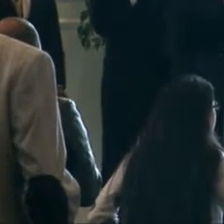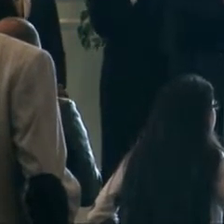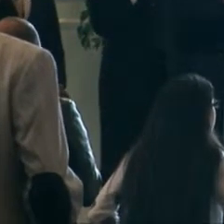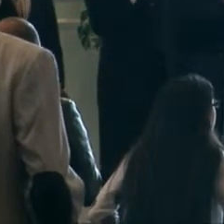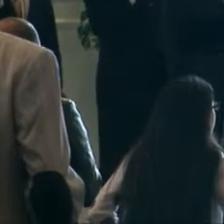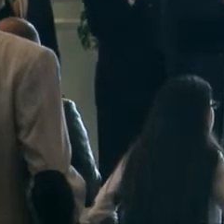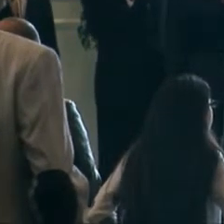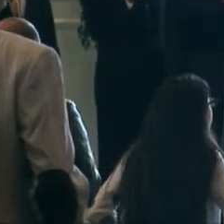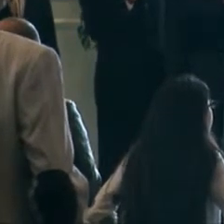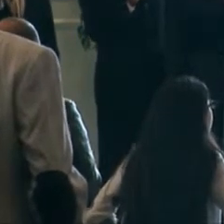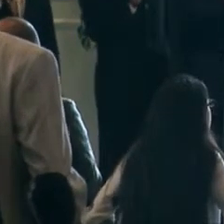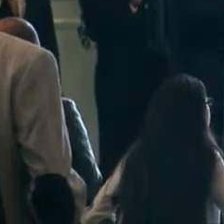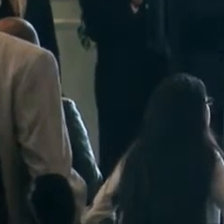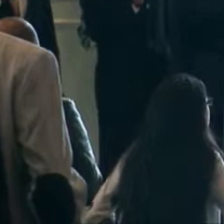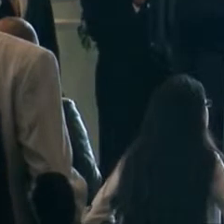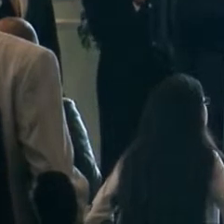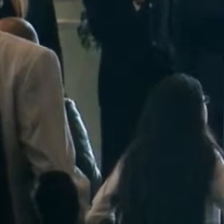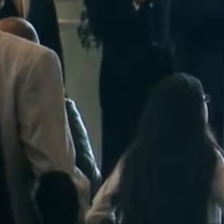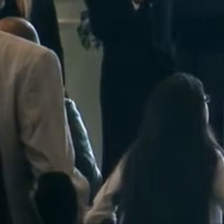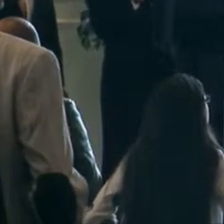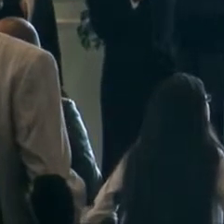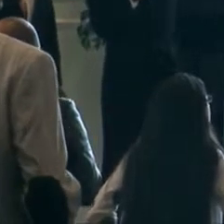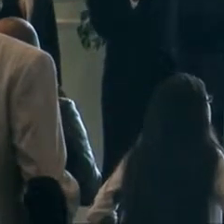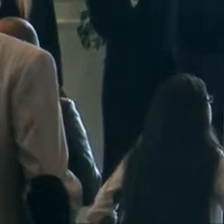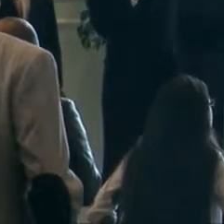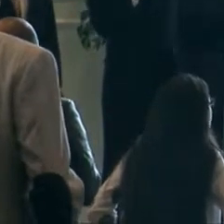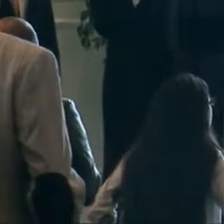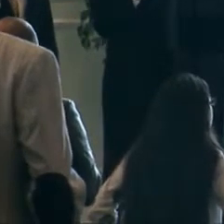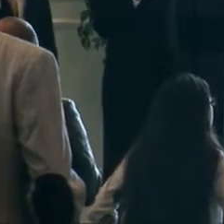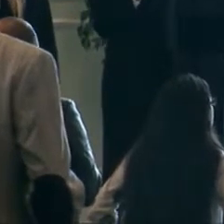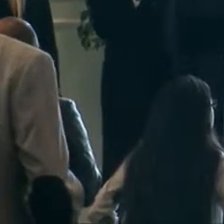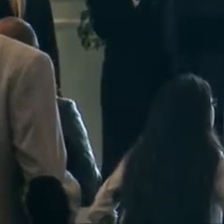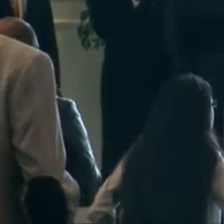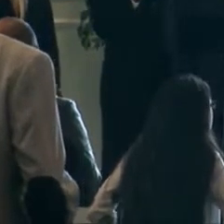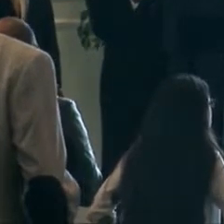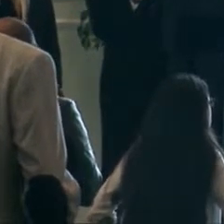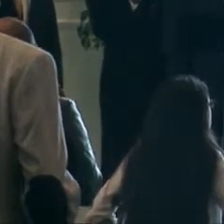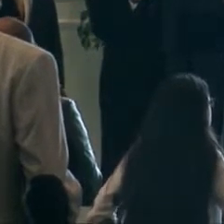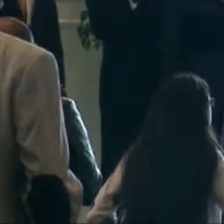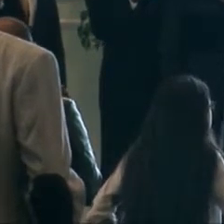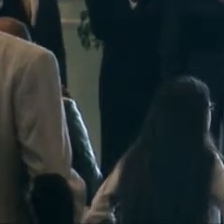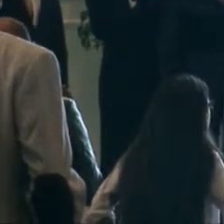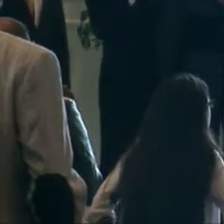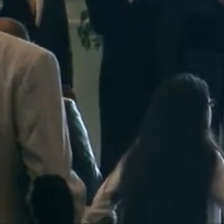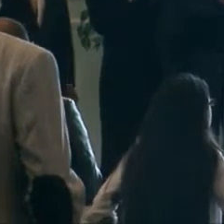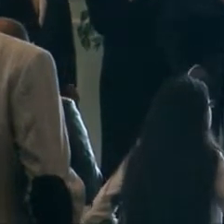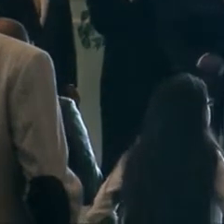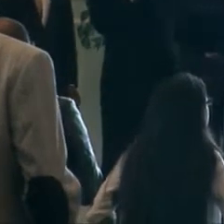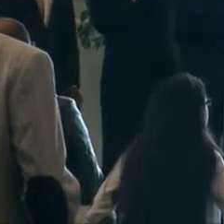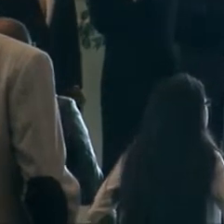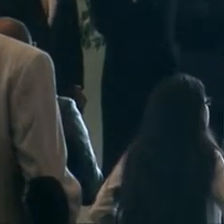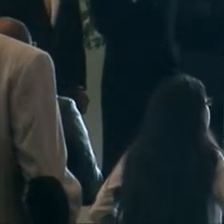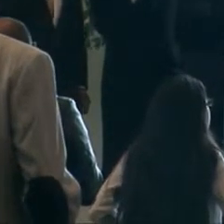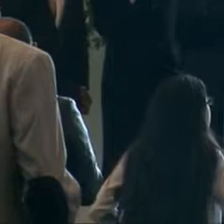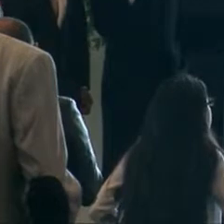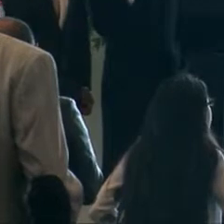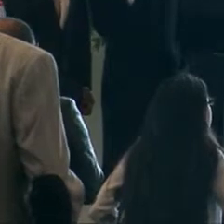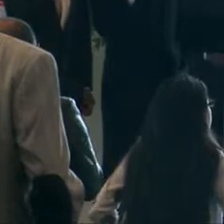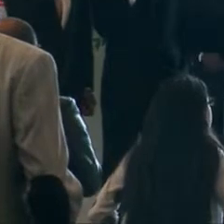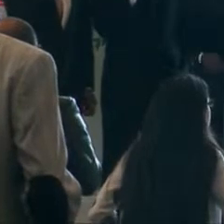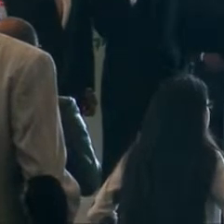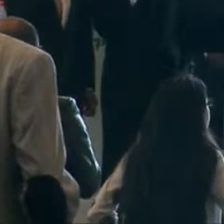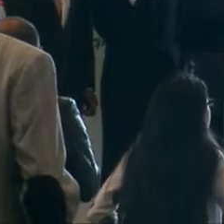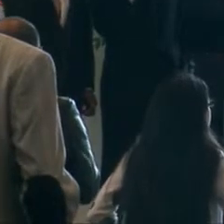more. Jesus, Jesus, precious Jesus, woe